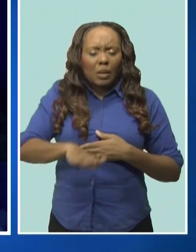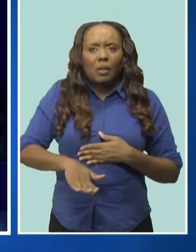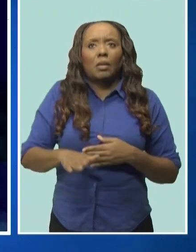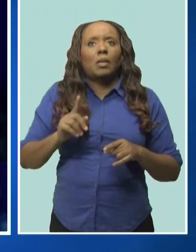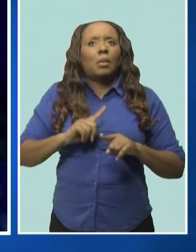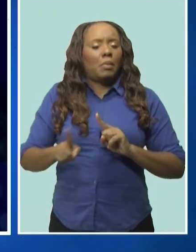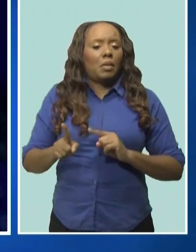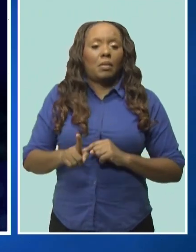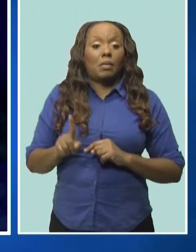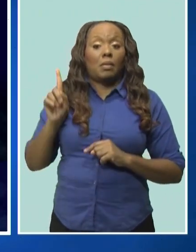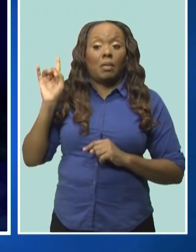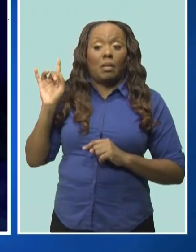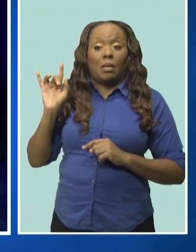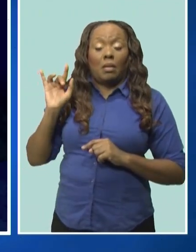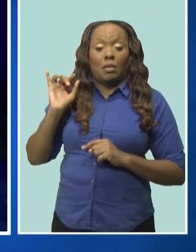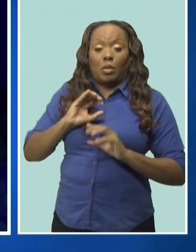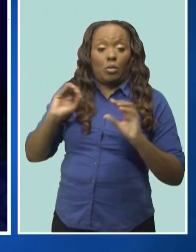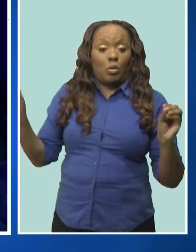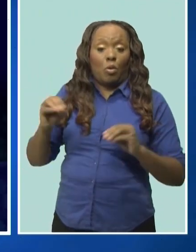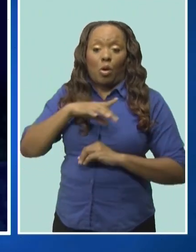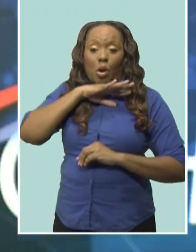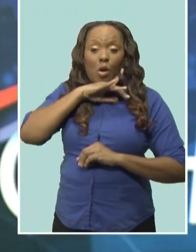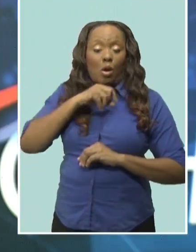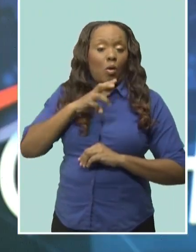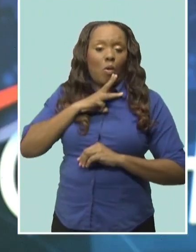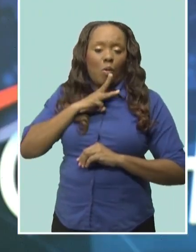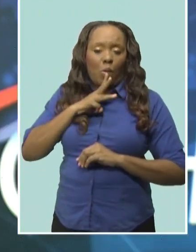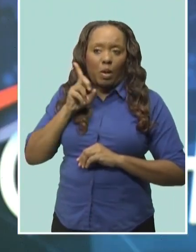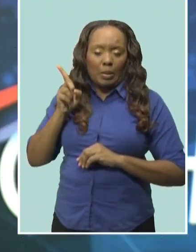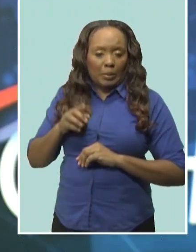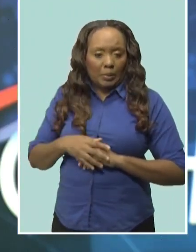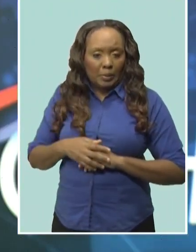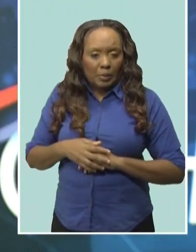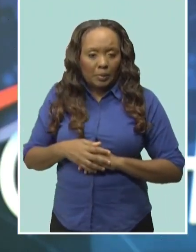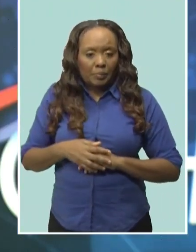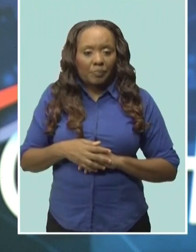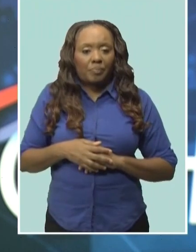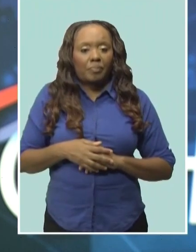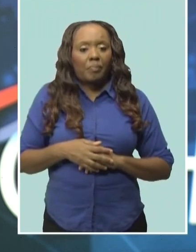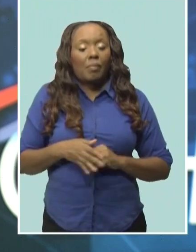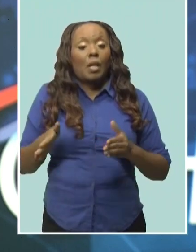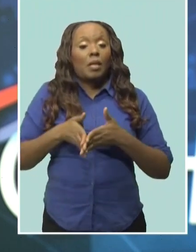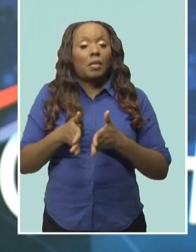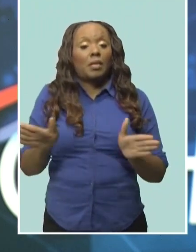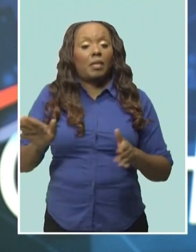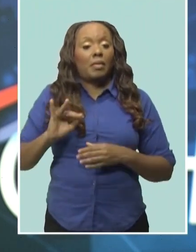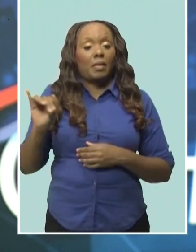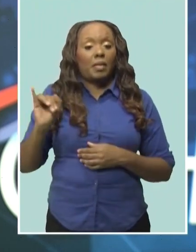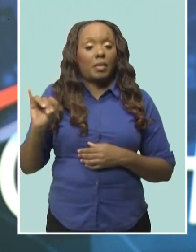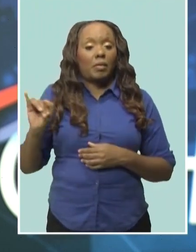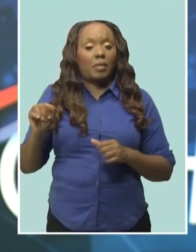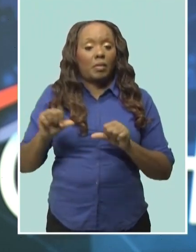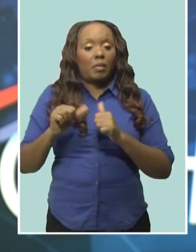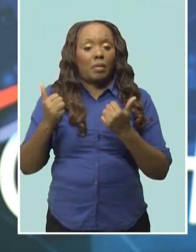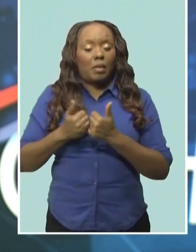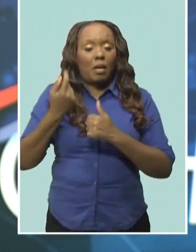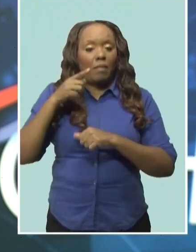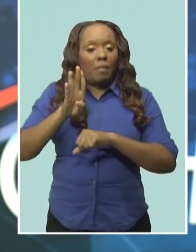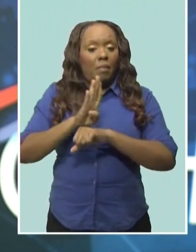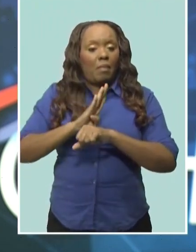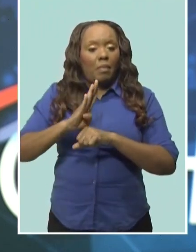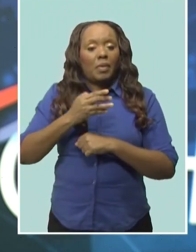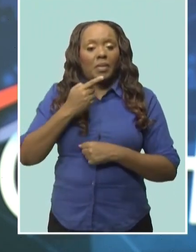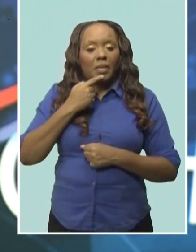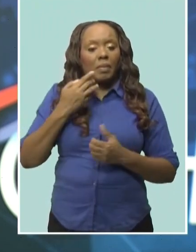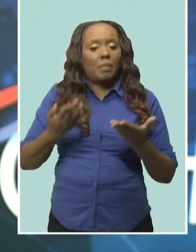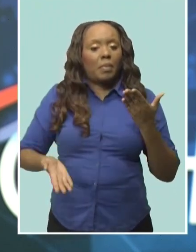was mentioned in the area. The General Insurance Association of Barbados is anticipating an increase in the number